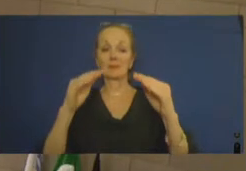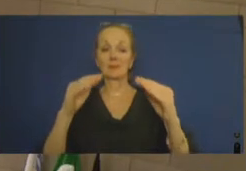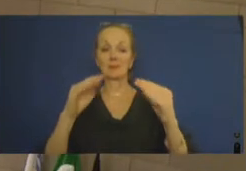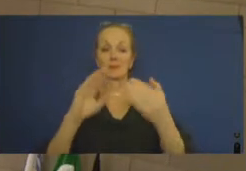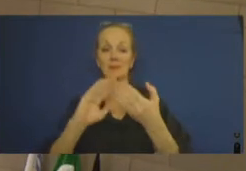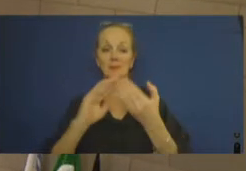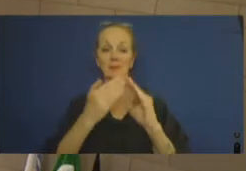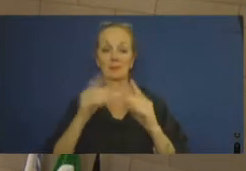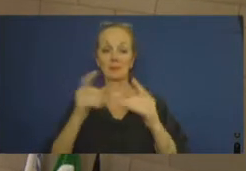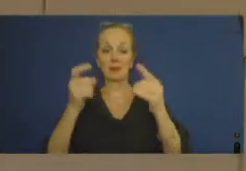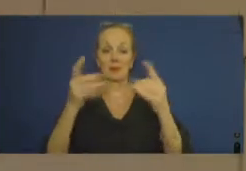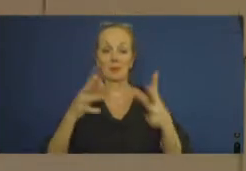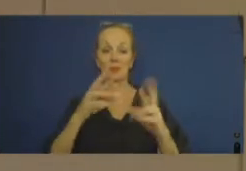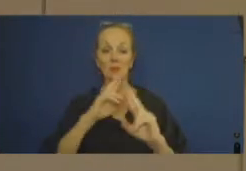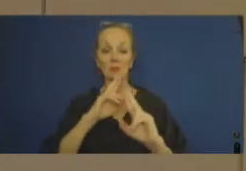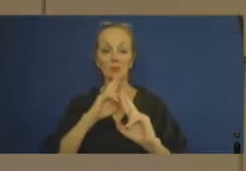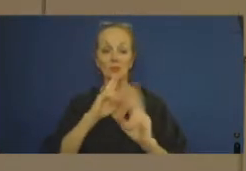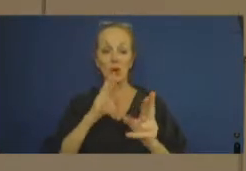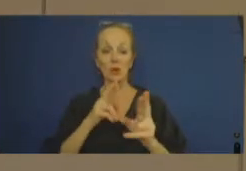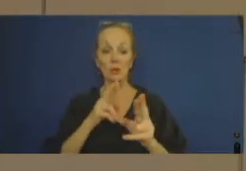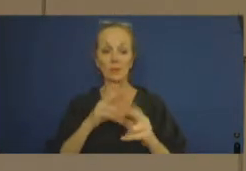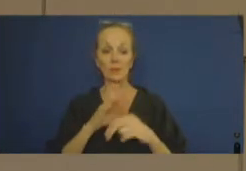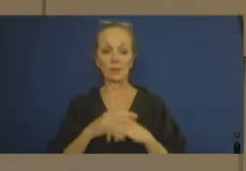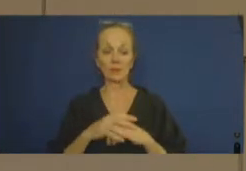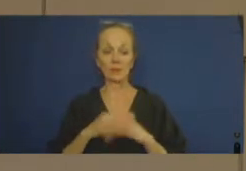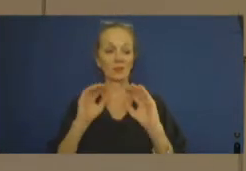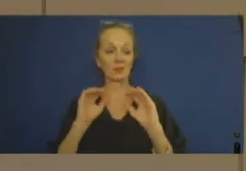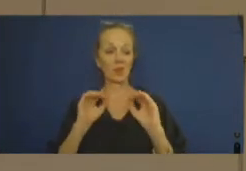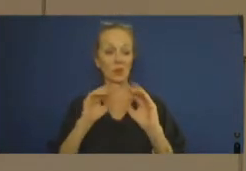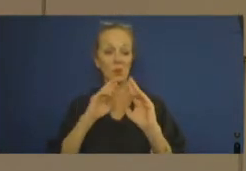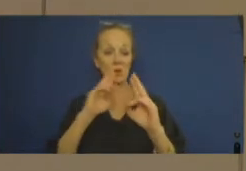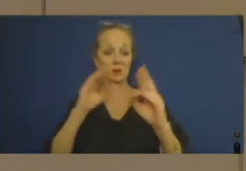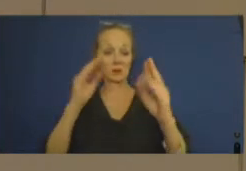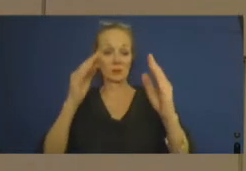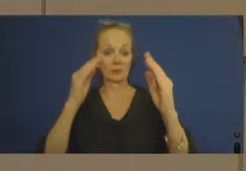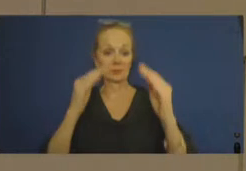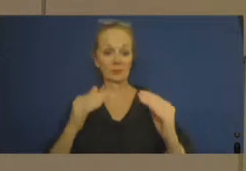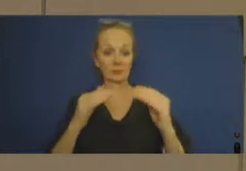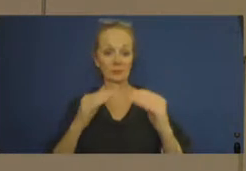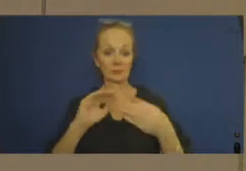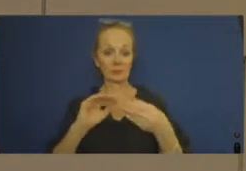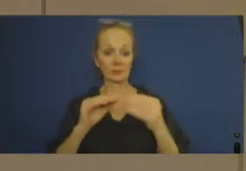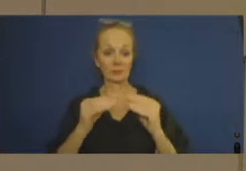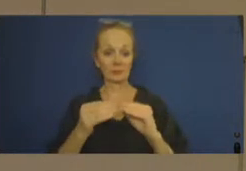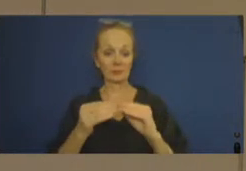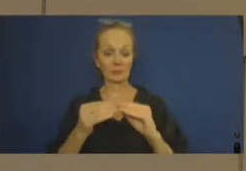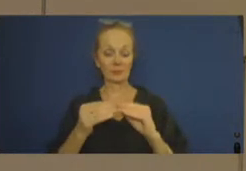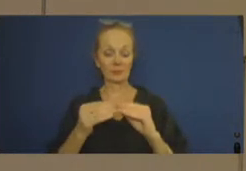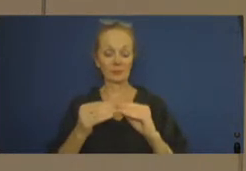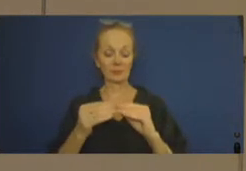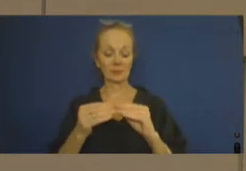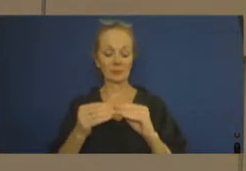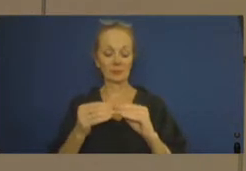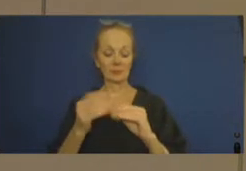manager's report. Do you have a report? No report, Mayor. No report. The next item is item